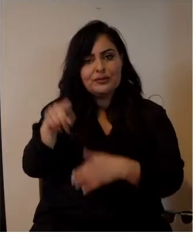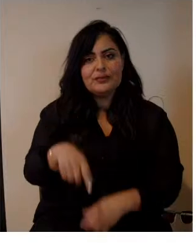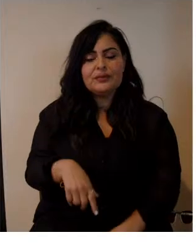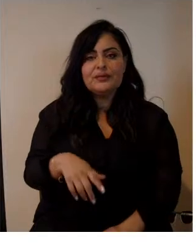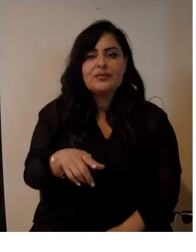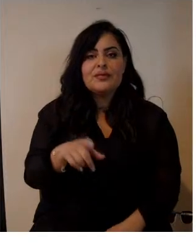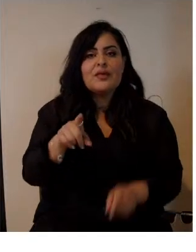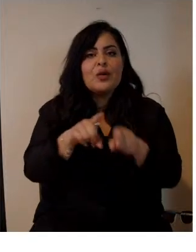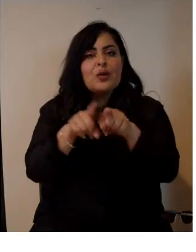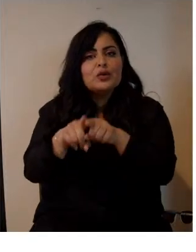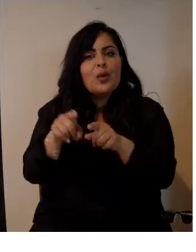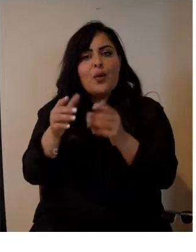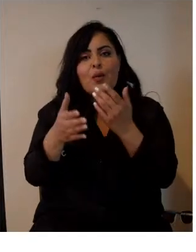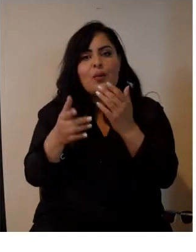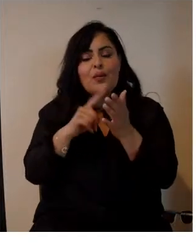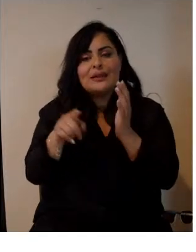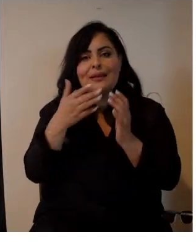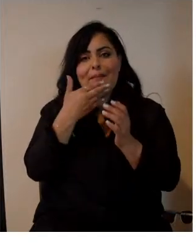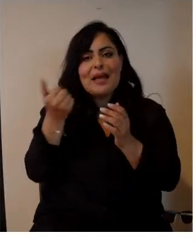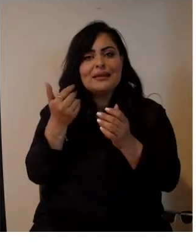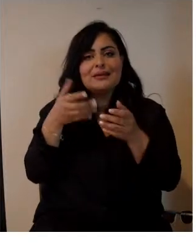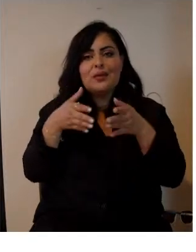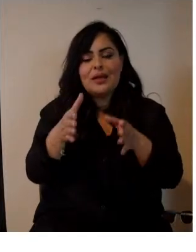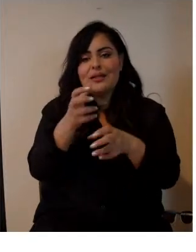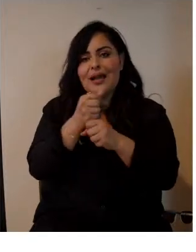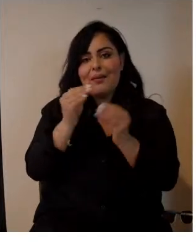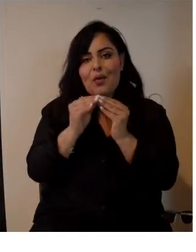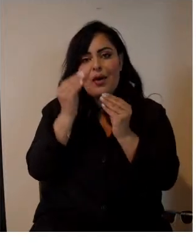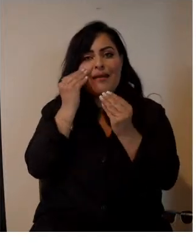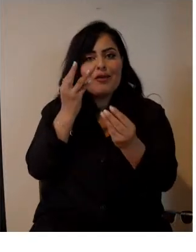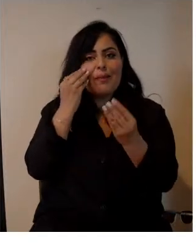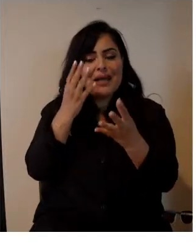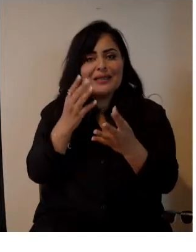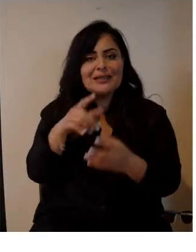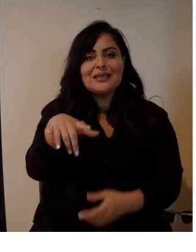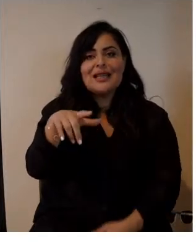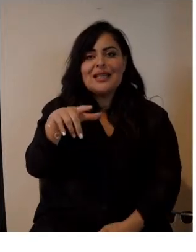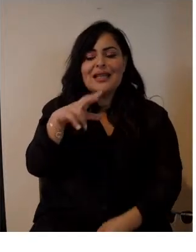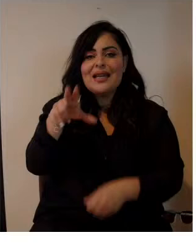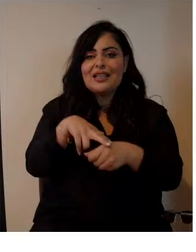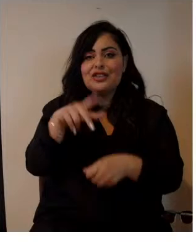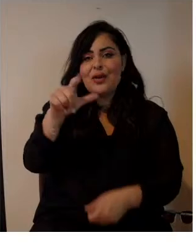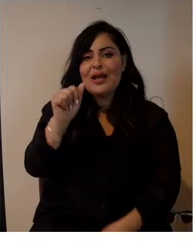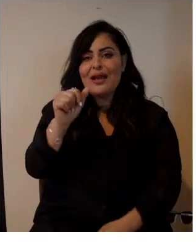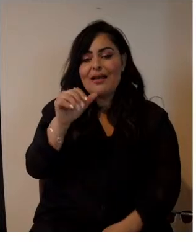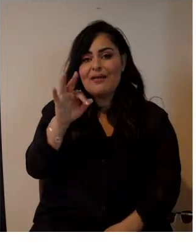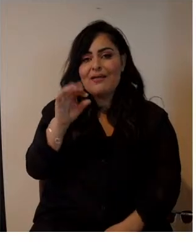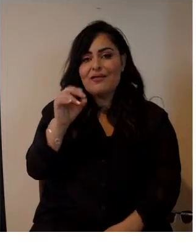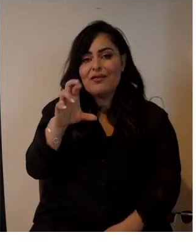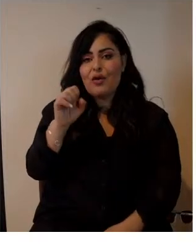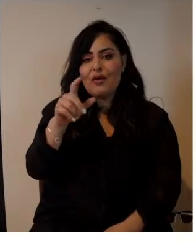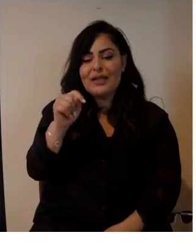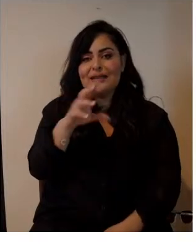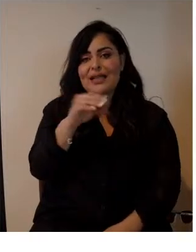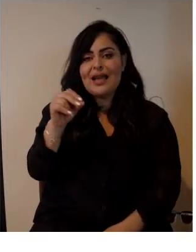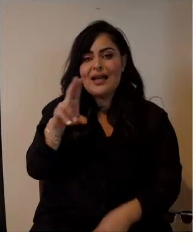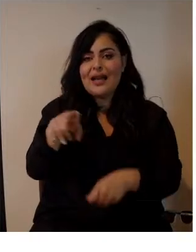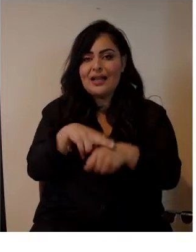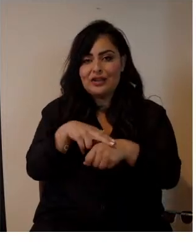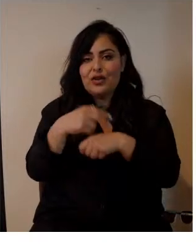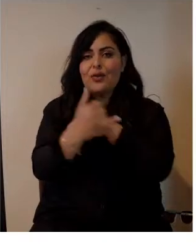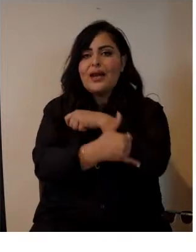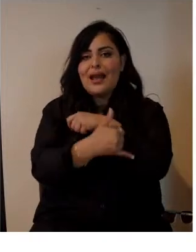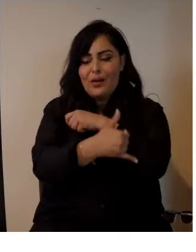question of what's the best method to receive information. That's going to through the Angeles National Forest social media page and the Los Angeles County Fire social